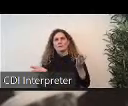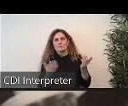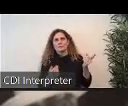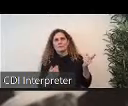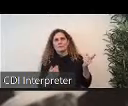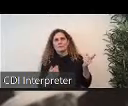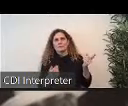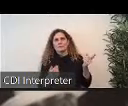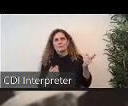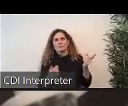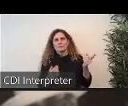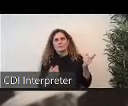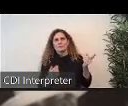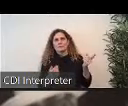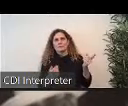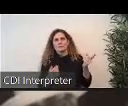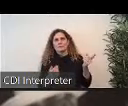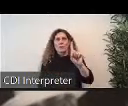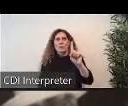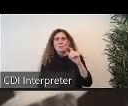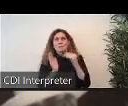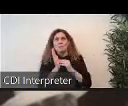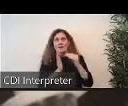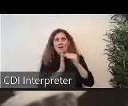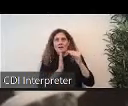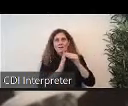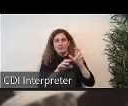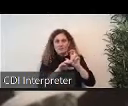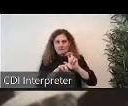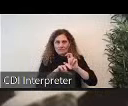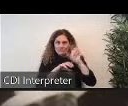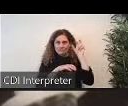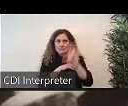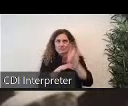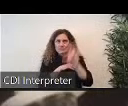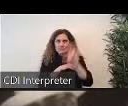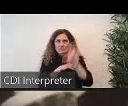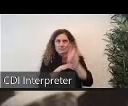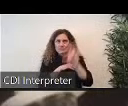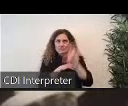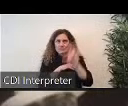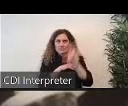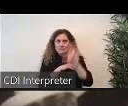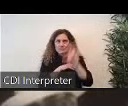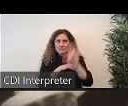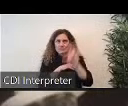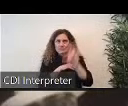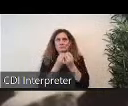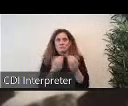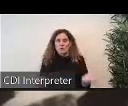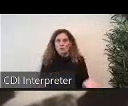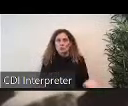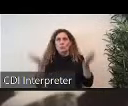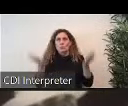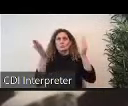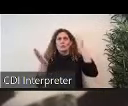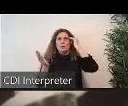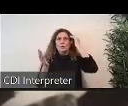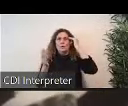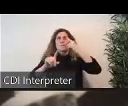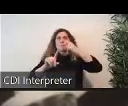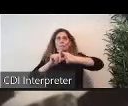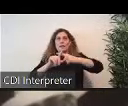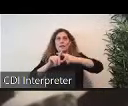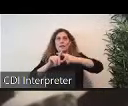to support community-based organizations in raising awareness as well as access to COVID-19 vaccine, but particularly among